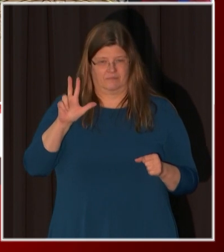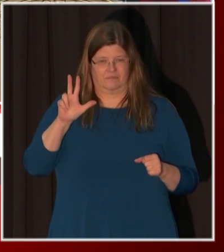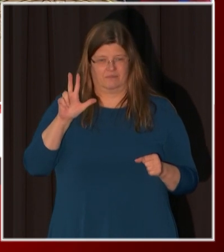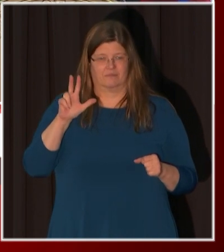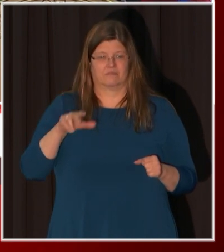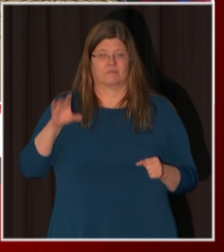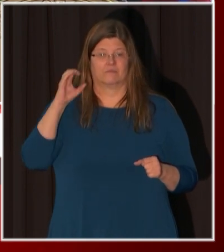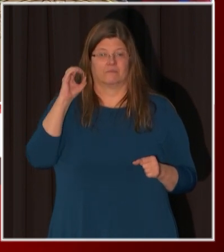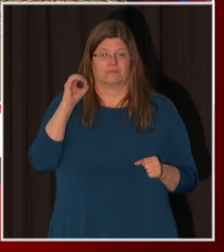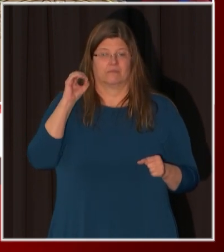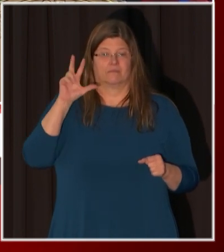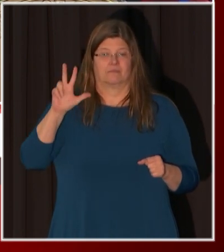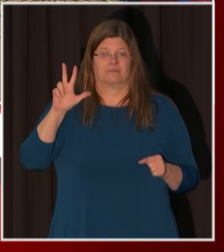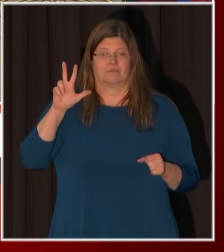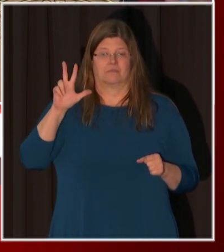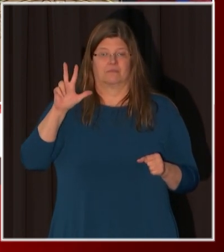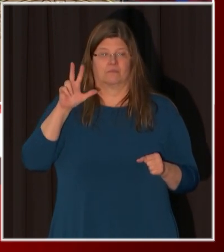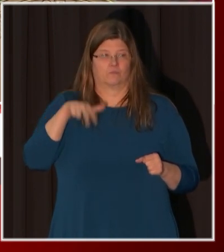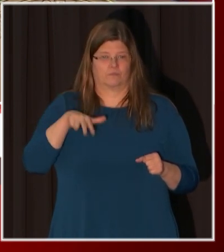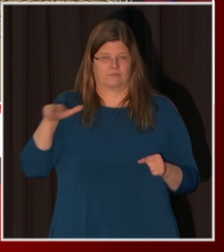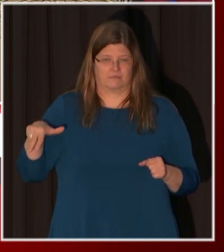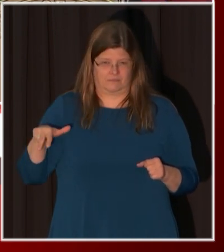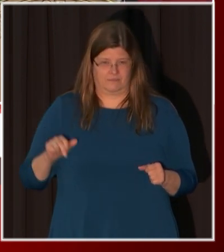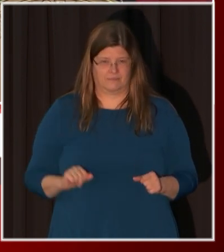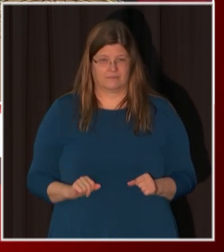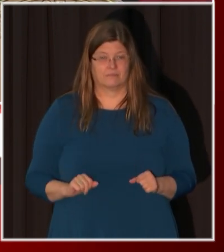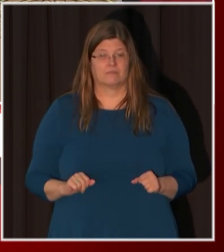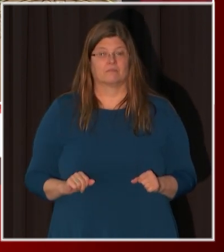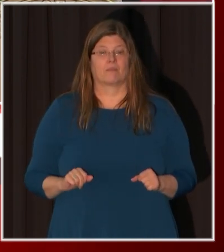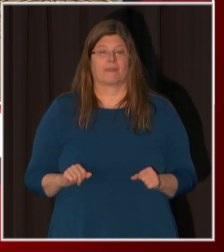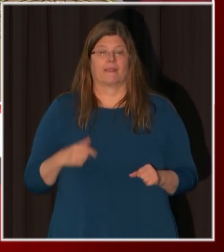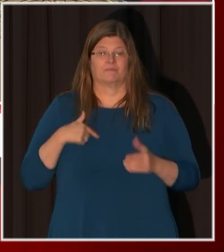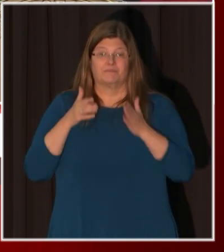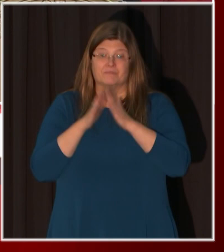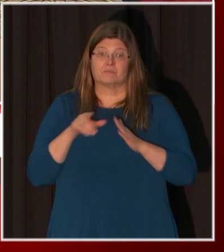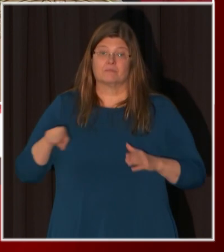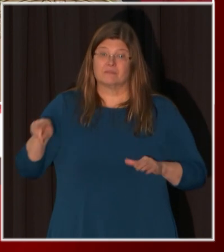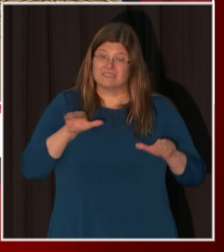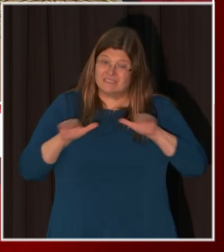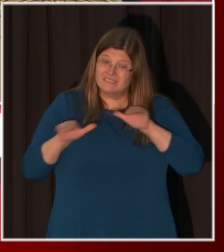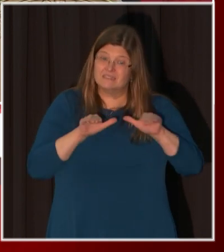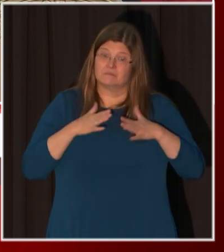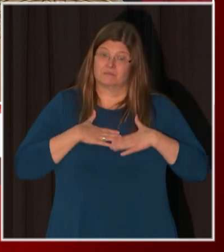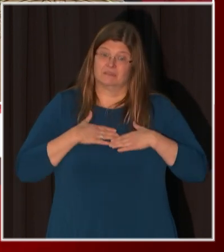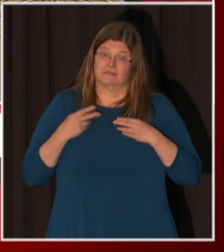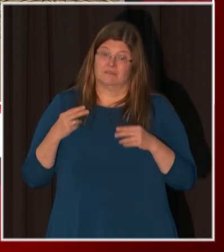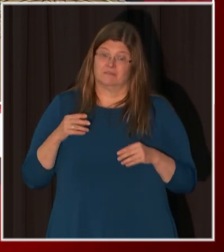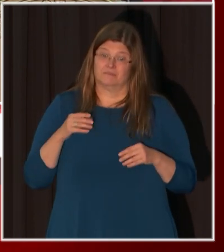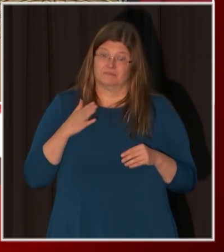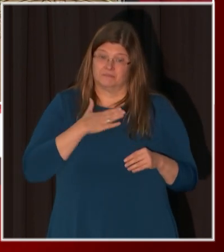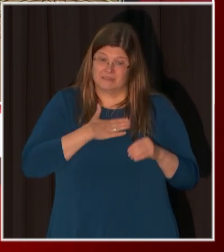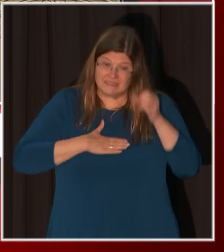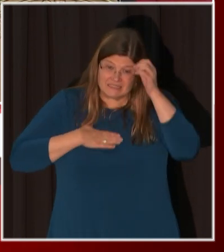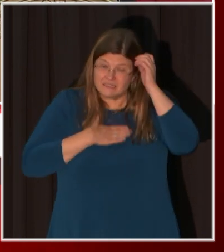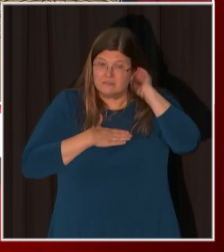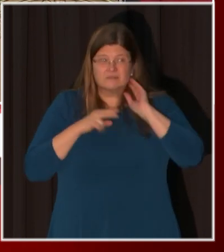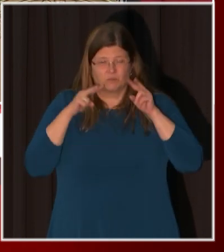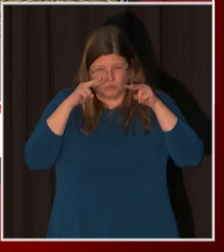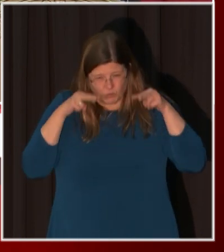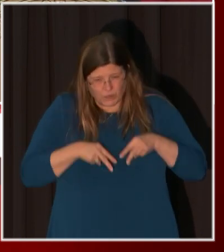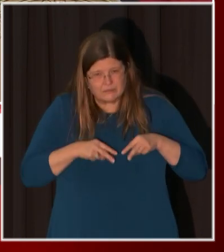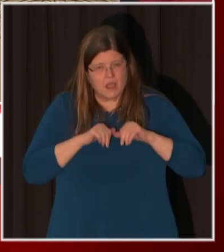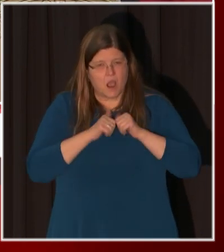855-363-0333. So we're asking everybody to pay close attention to how they're feeling. And starting this